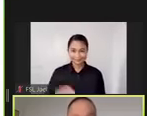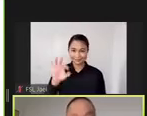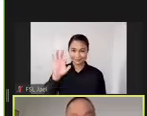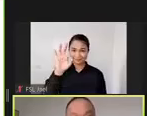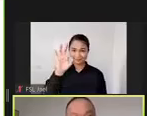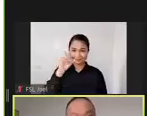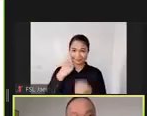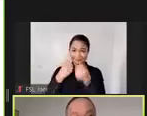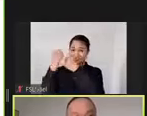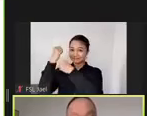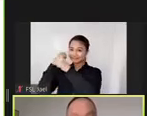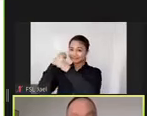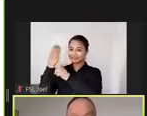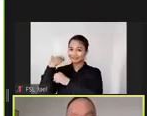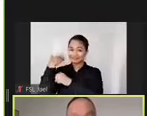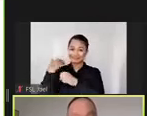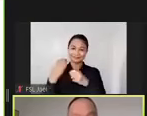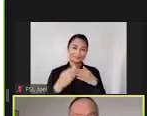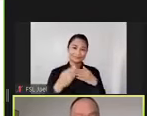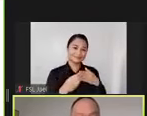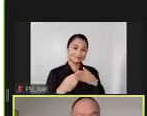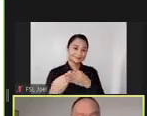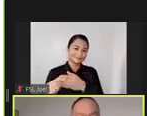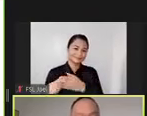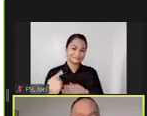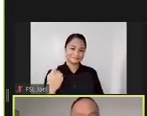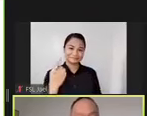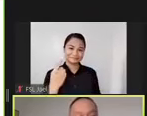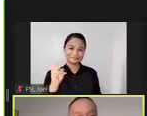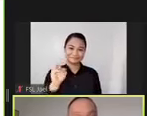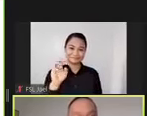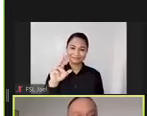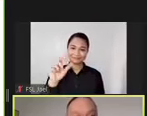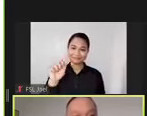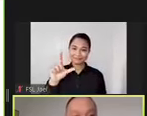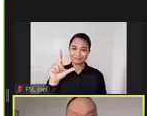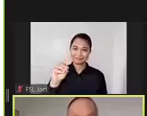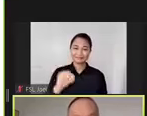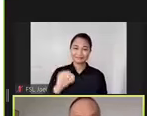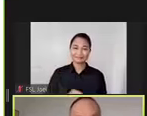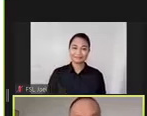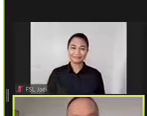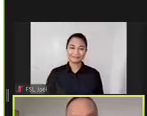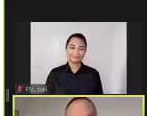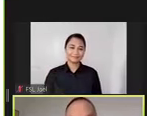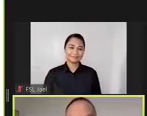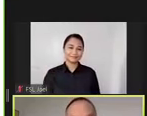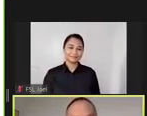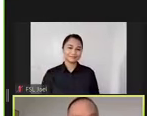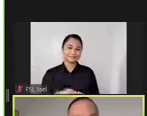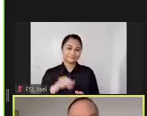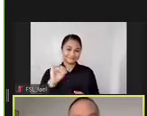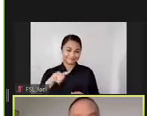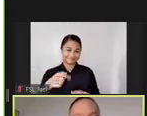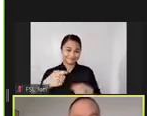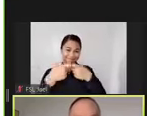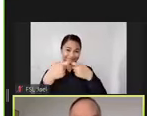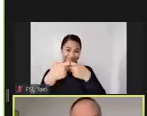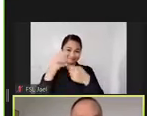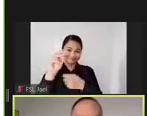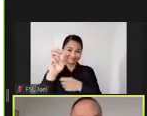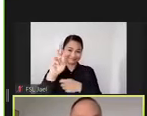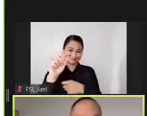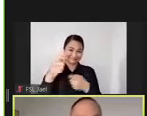corporate foundation of Meralco, we thought that the most important area where we could be of strategic and